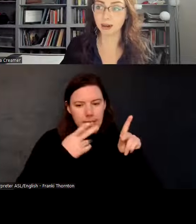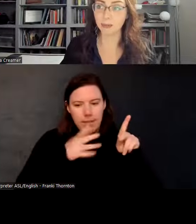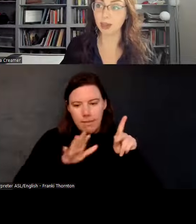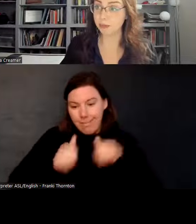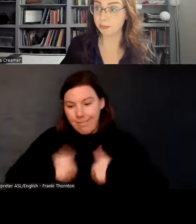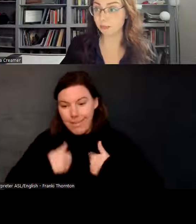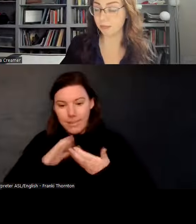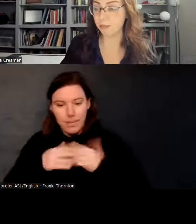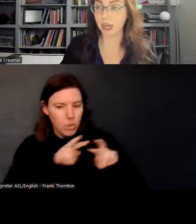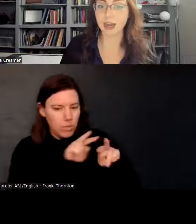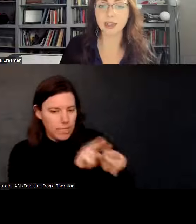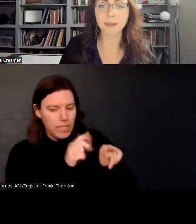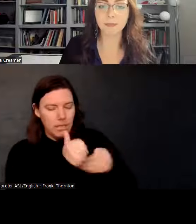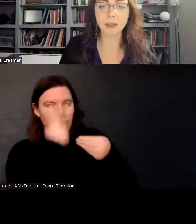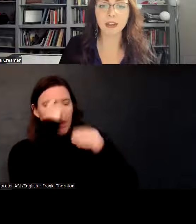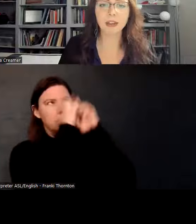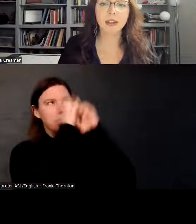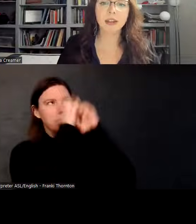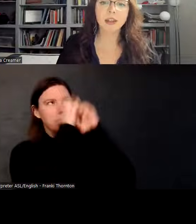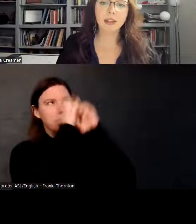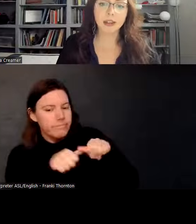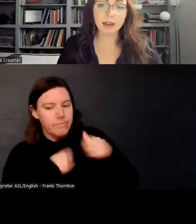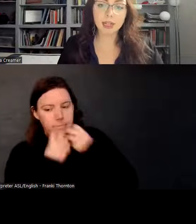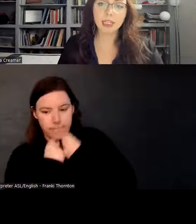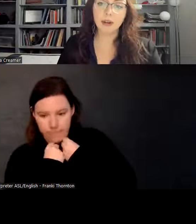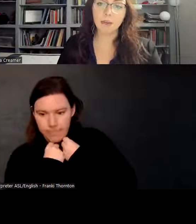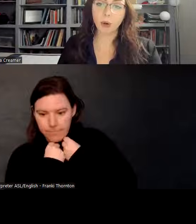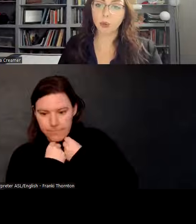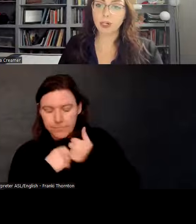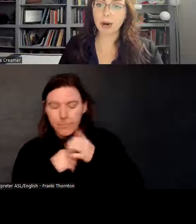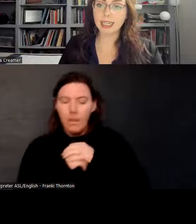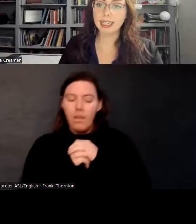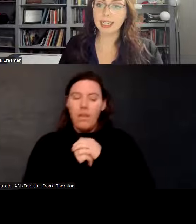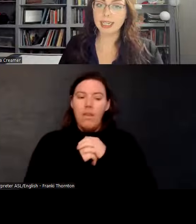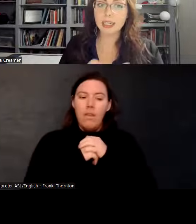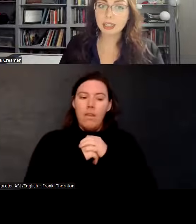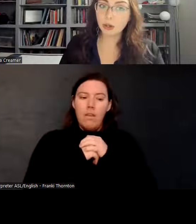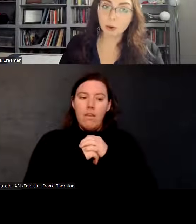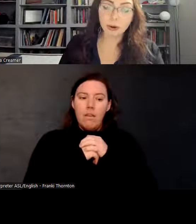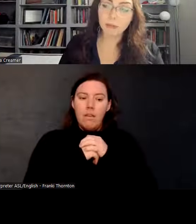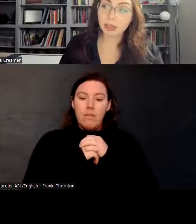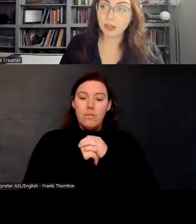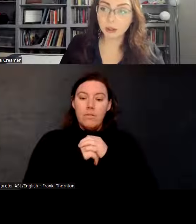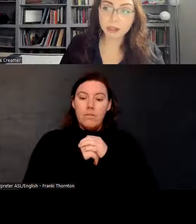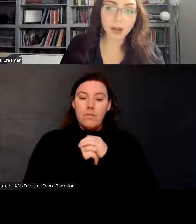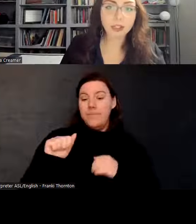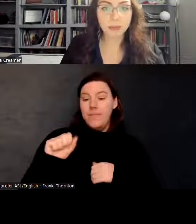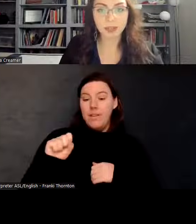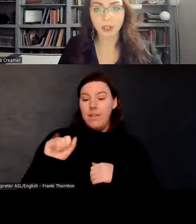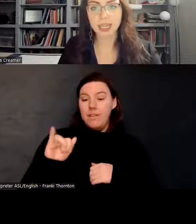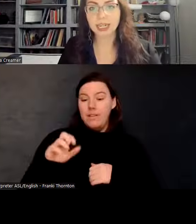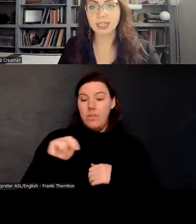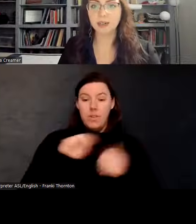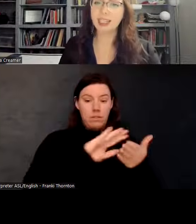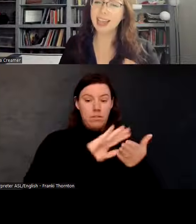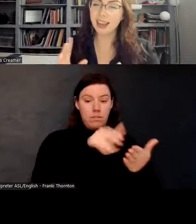community left behind. The evidence from mortuary practices in the Assyrian core compared to those found in